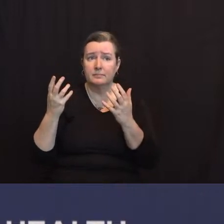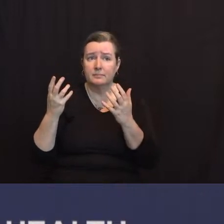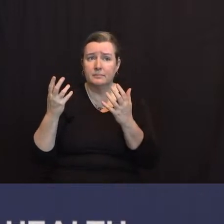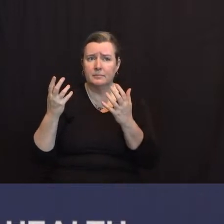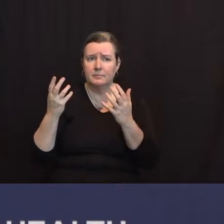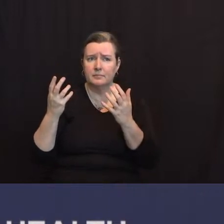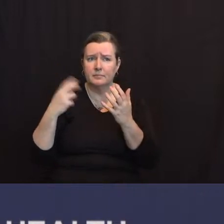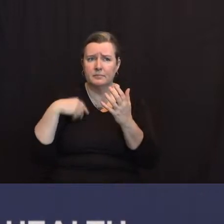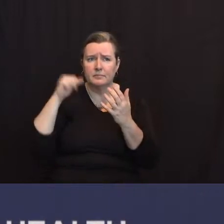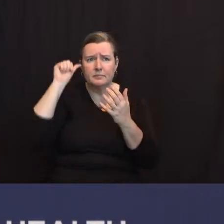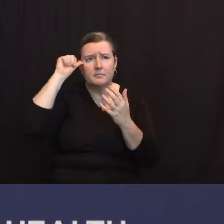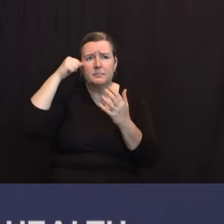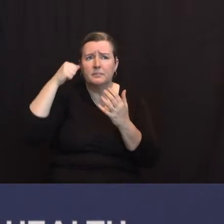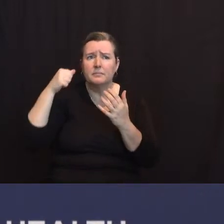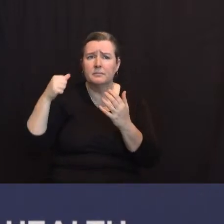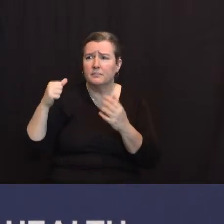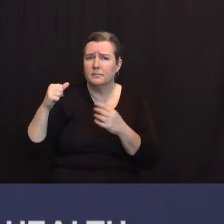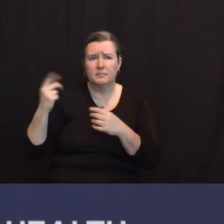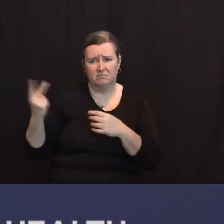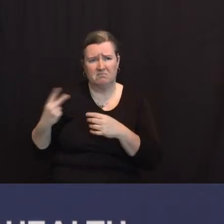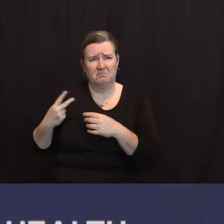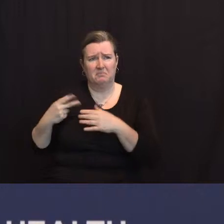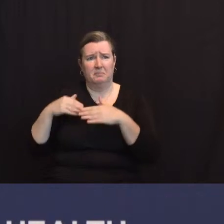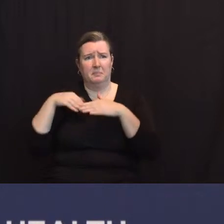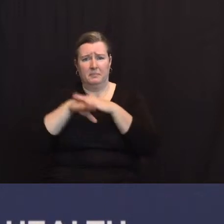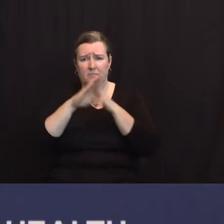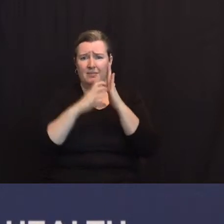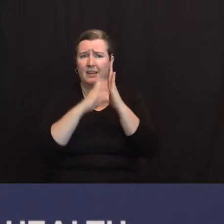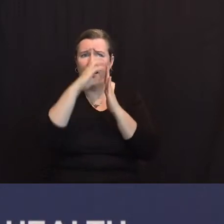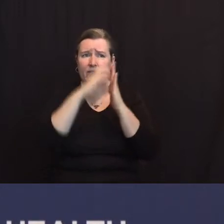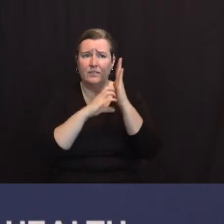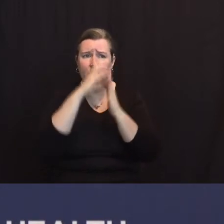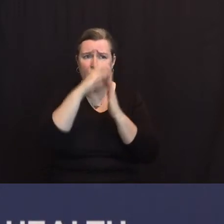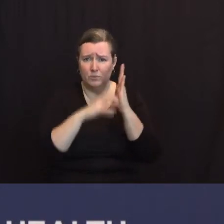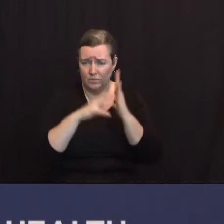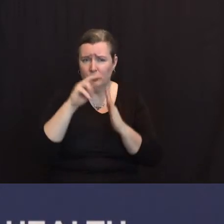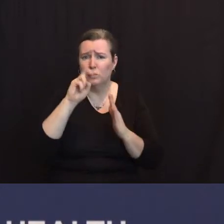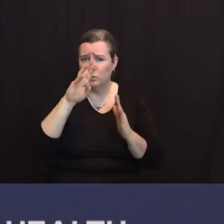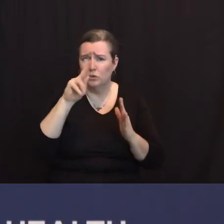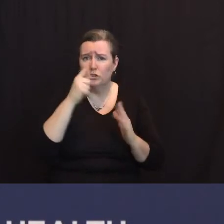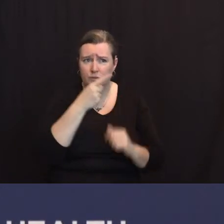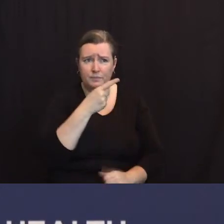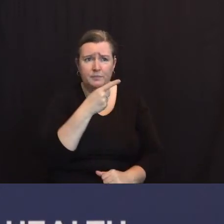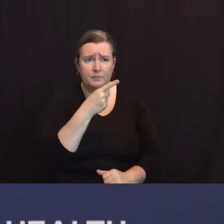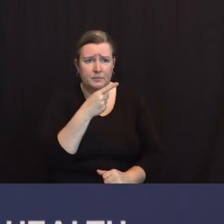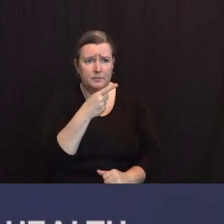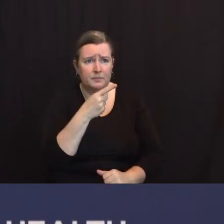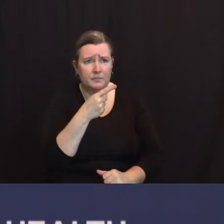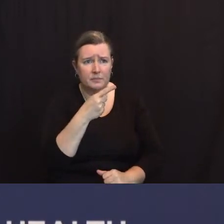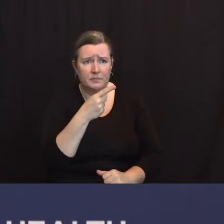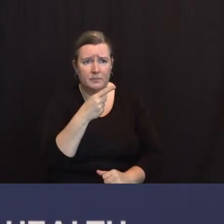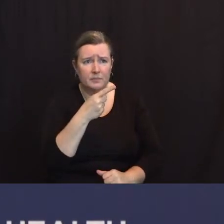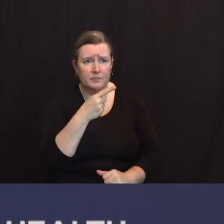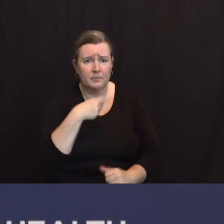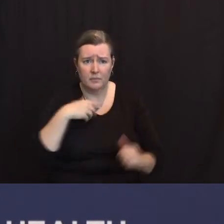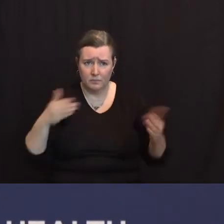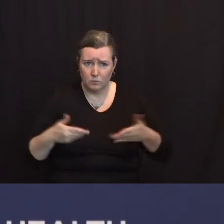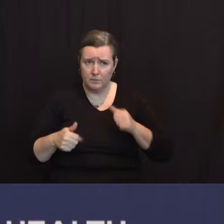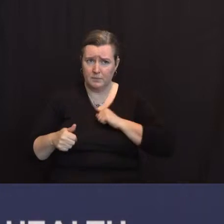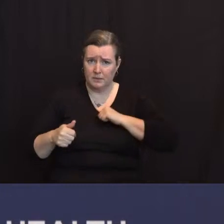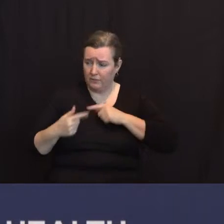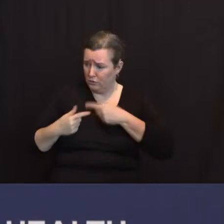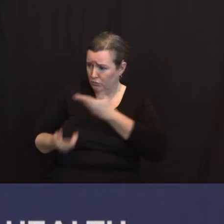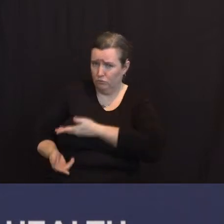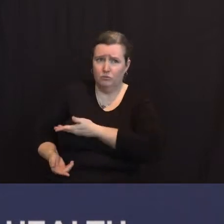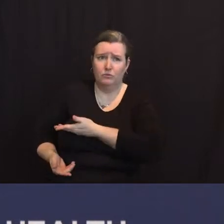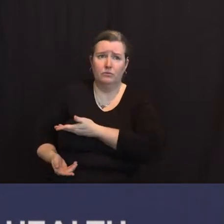in Newark, and I said, "Excuse me, are you Judy Persicelli, I believe I called you at the time?" And you said, "Yes." And we were all